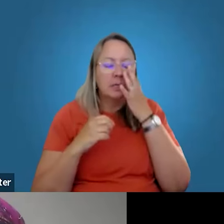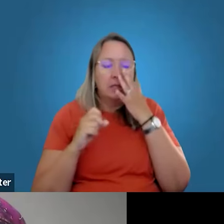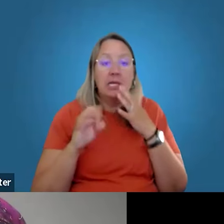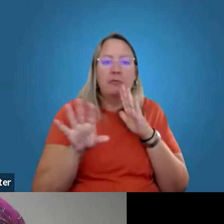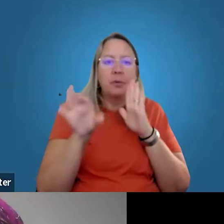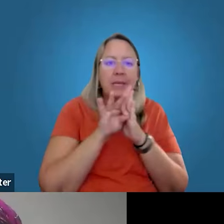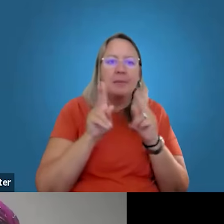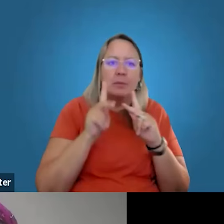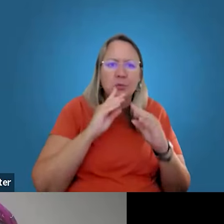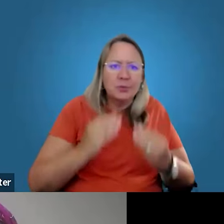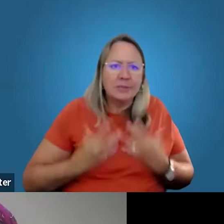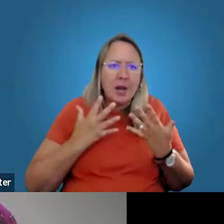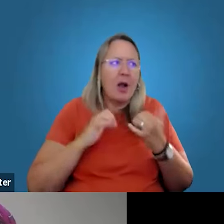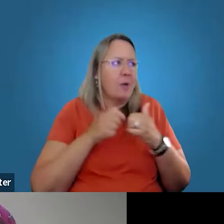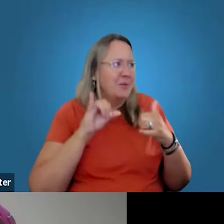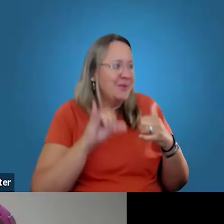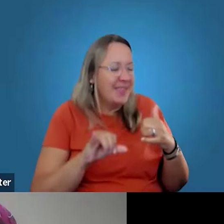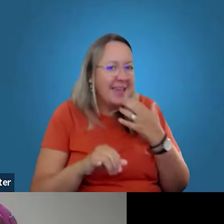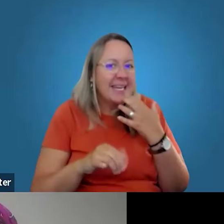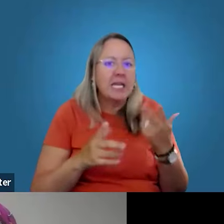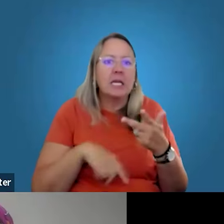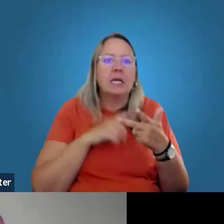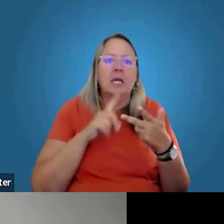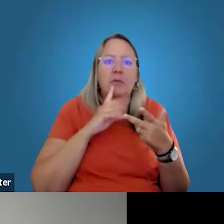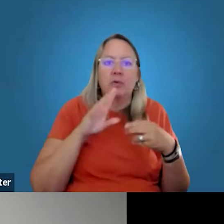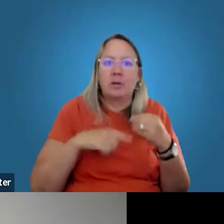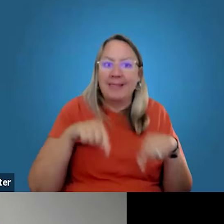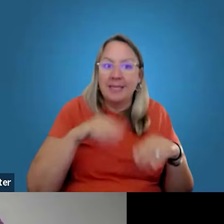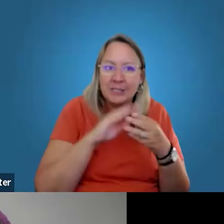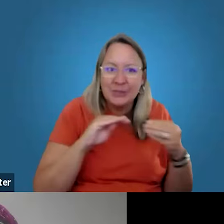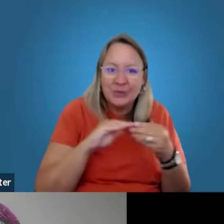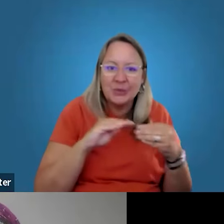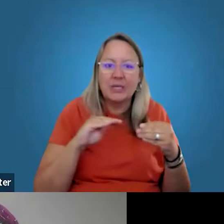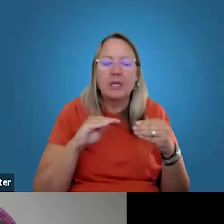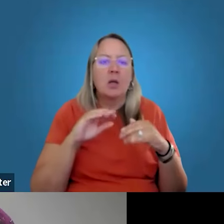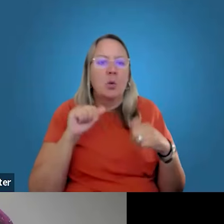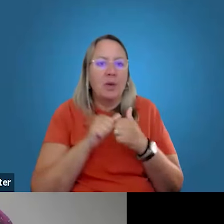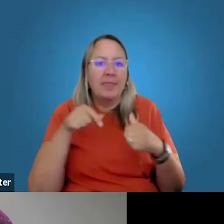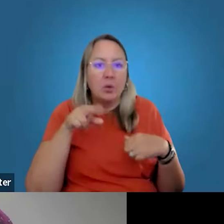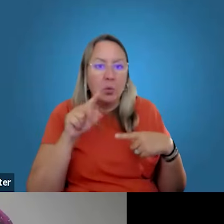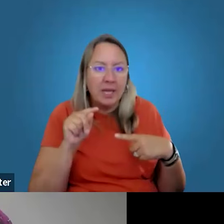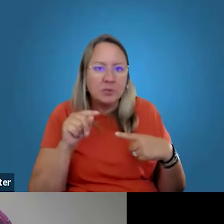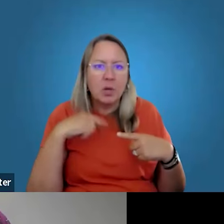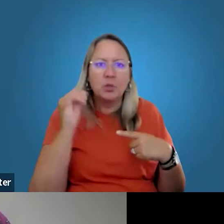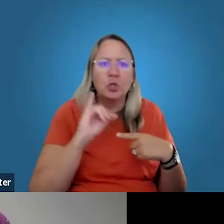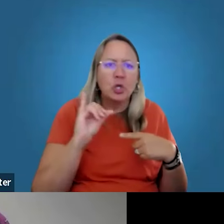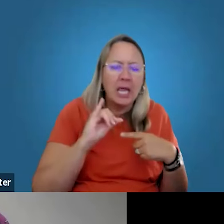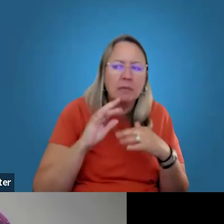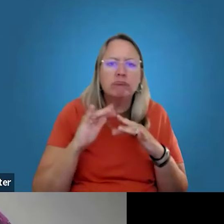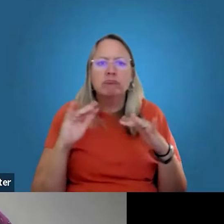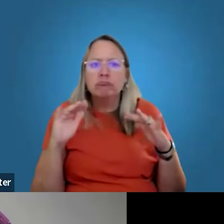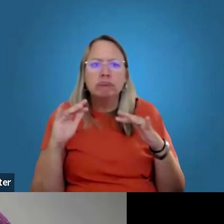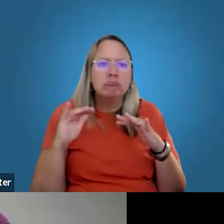choosing to inspire, how would we do that? If we were playing with this story type and doing it with a quest, how would it come to life? Or if we were doing it